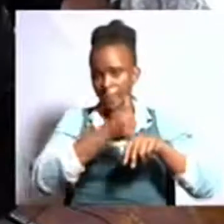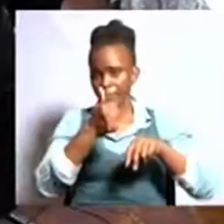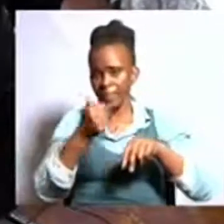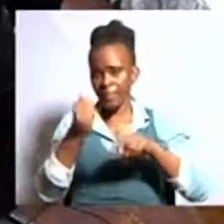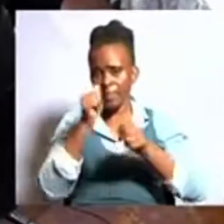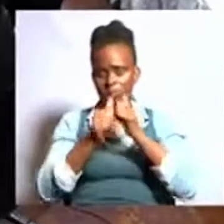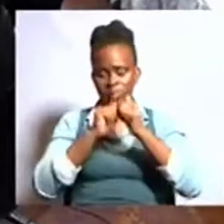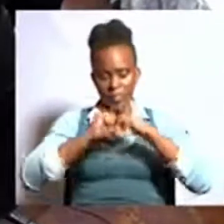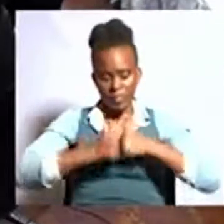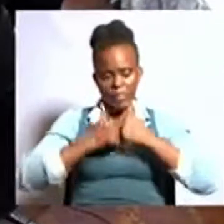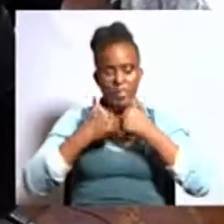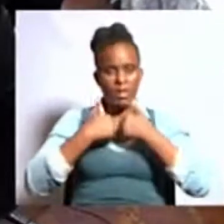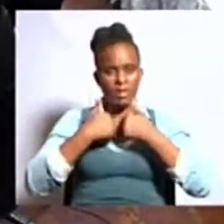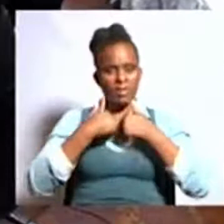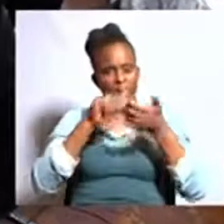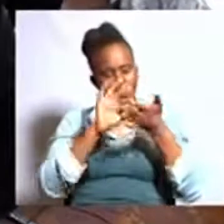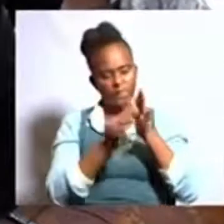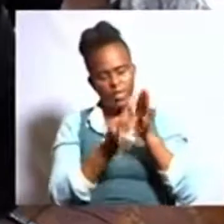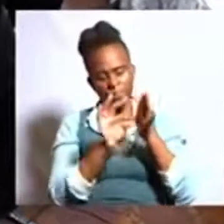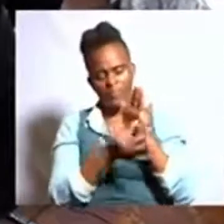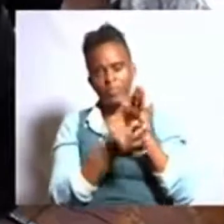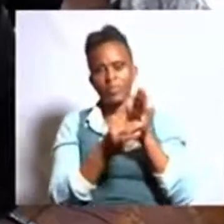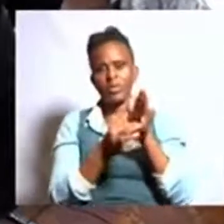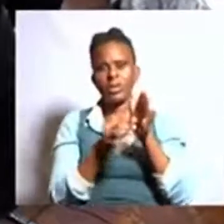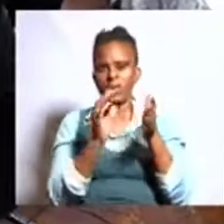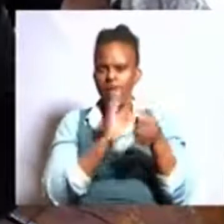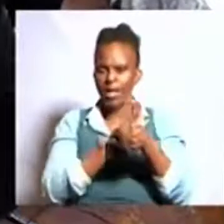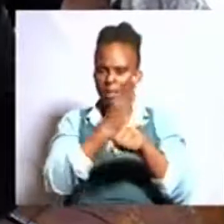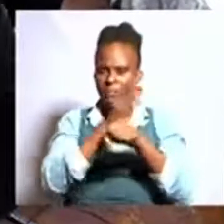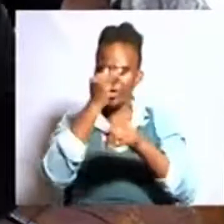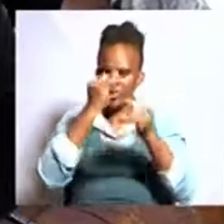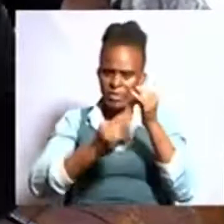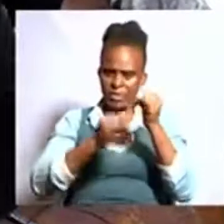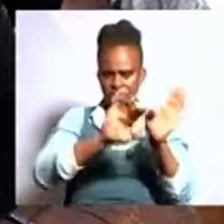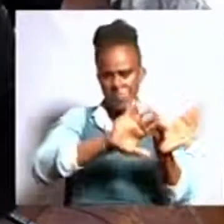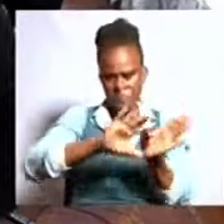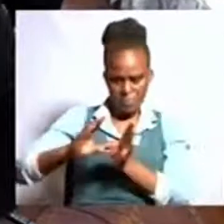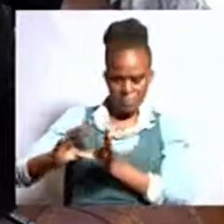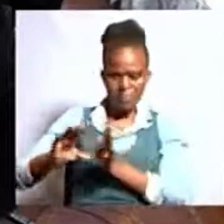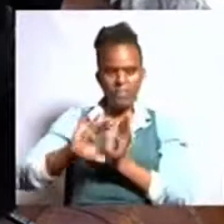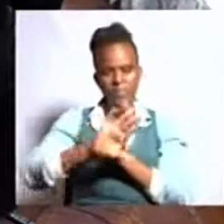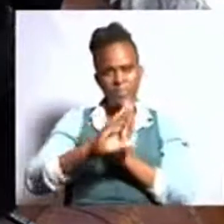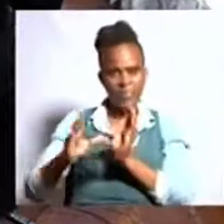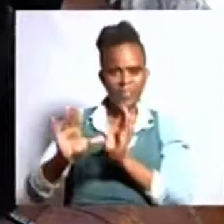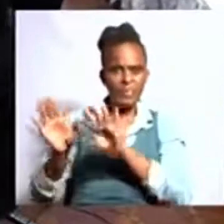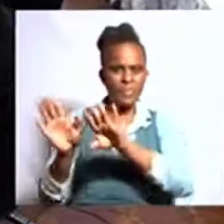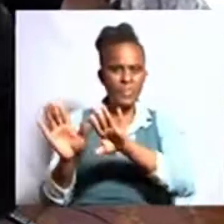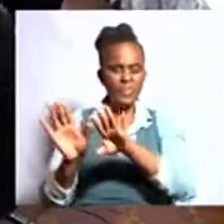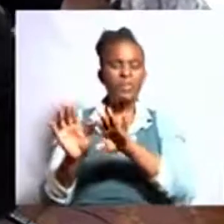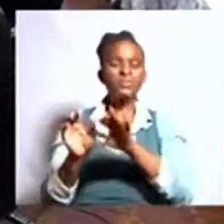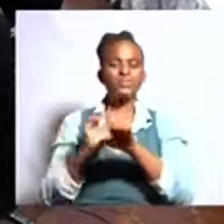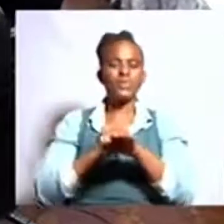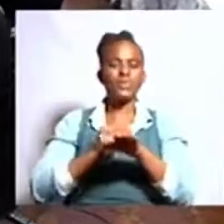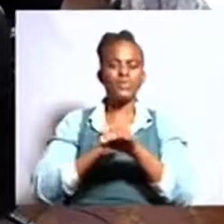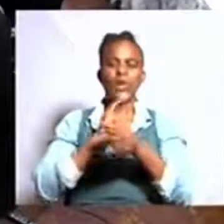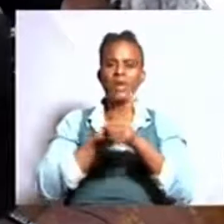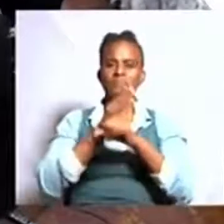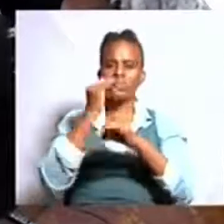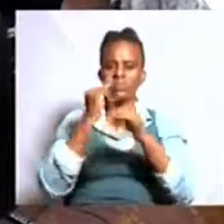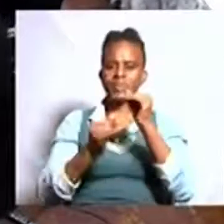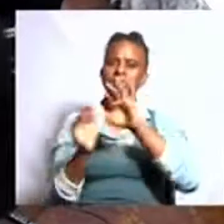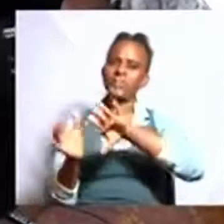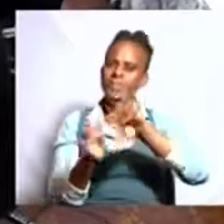which we have on file. Then we'll get back to the committee. Okay. Honorable